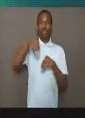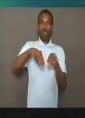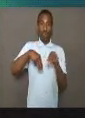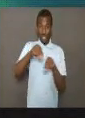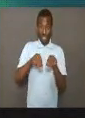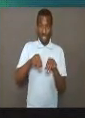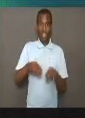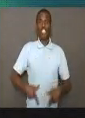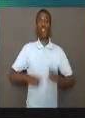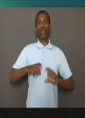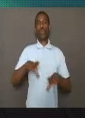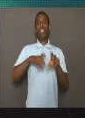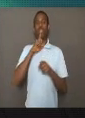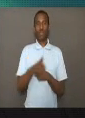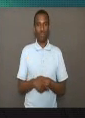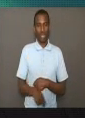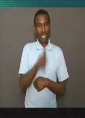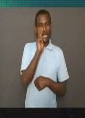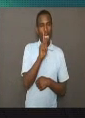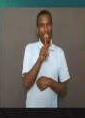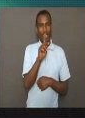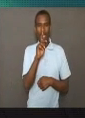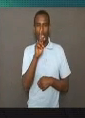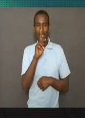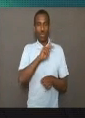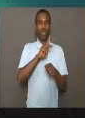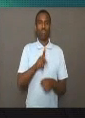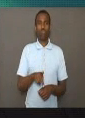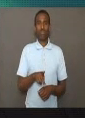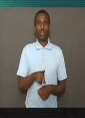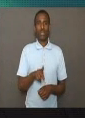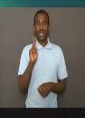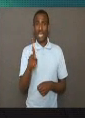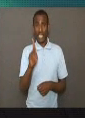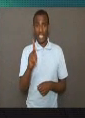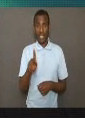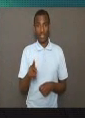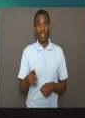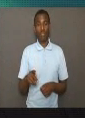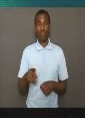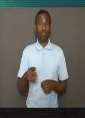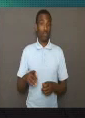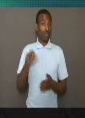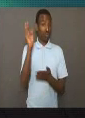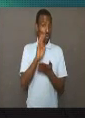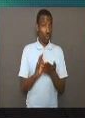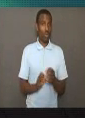Kinetic energy is given by the equation energy